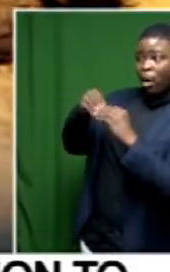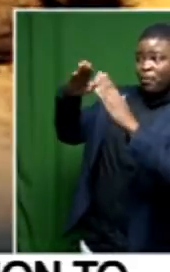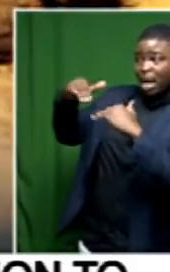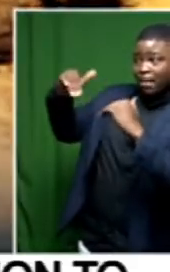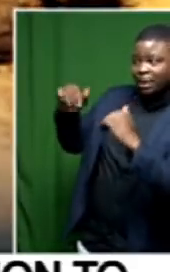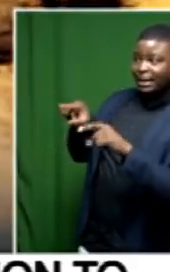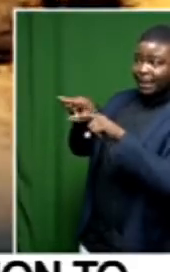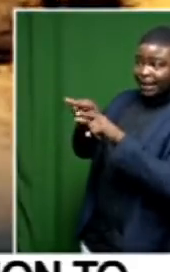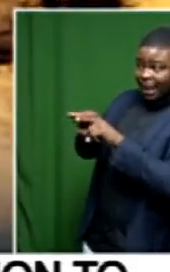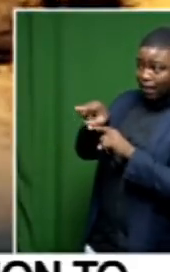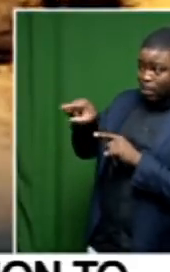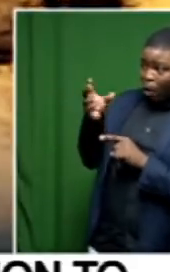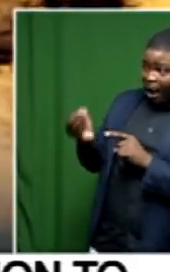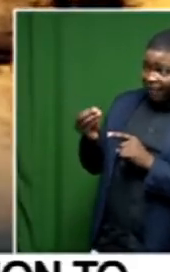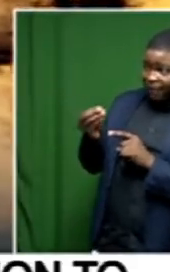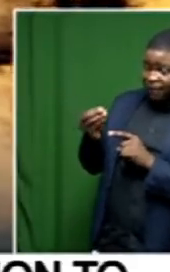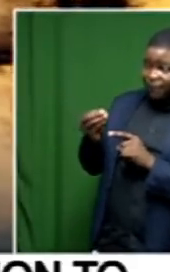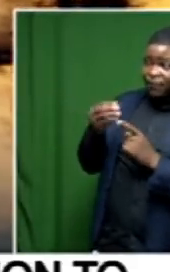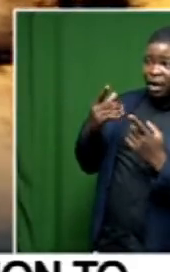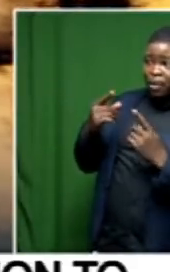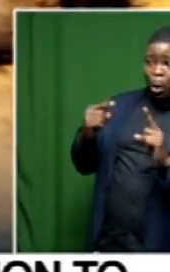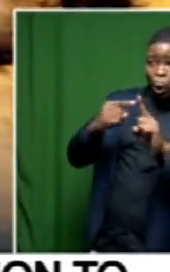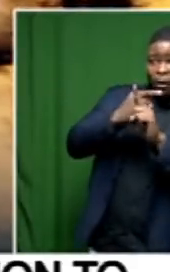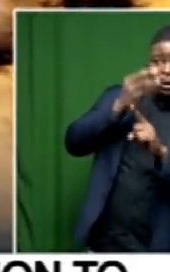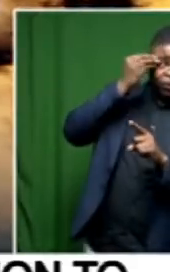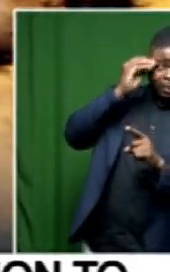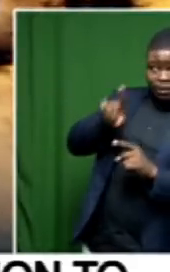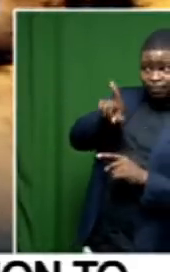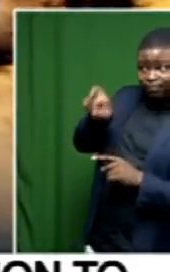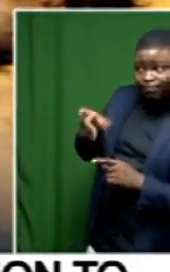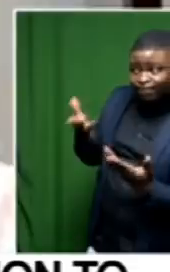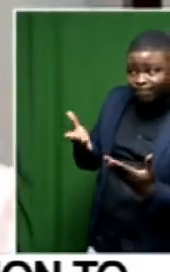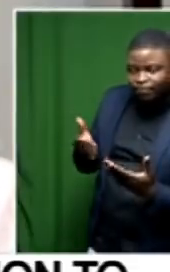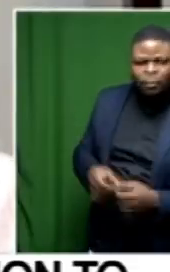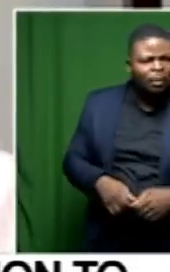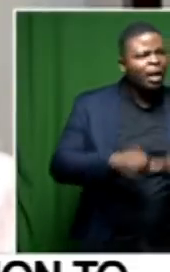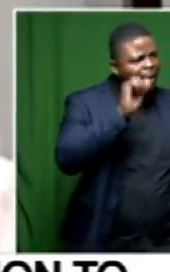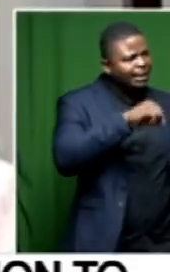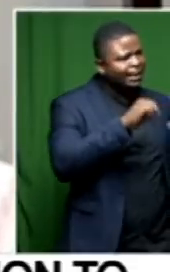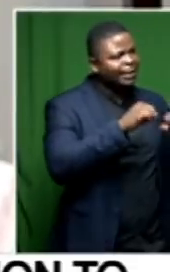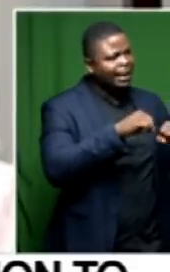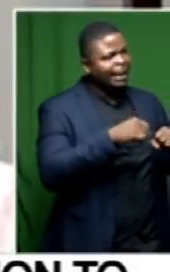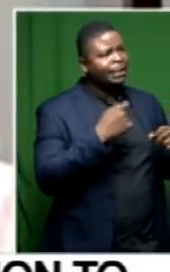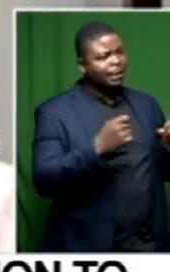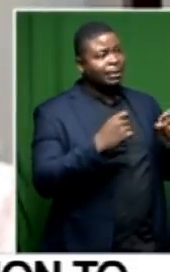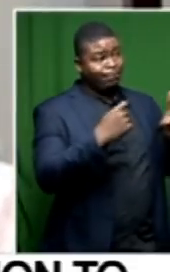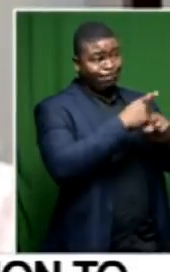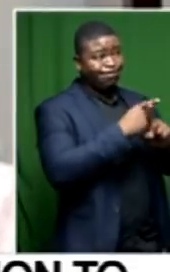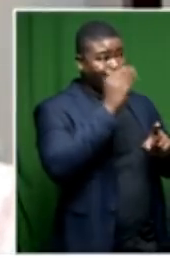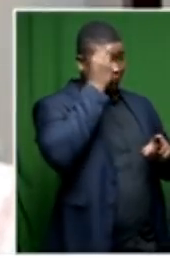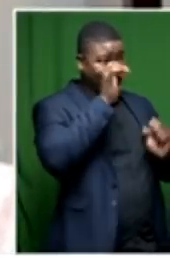that constitute a conflict of interest? It does. And if it is in my knowledge that